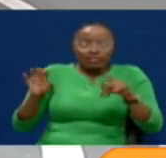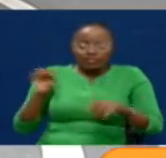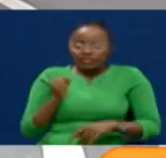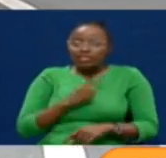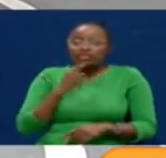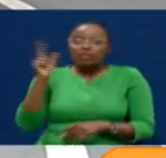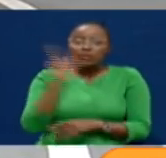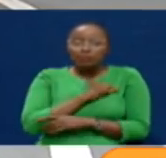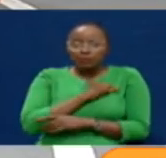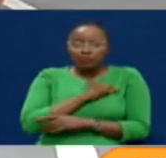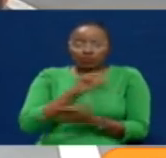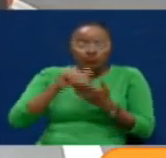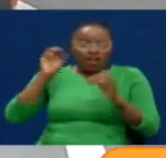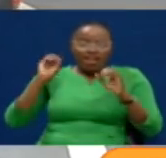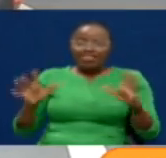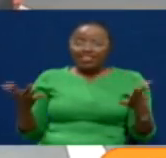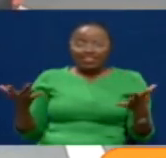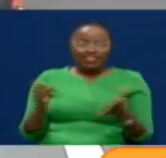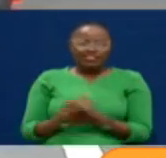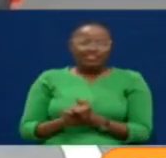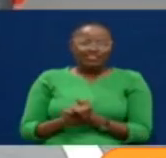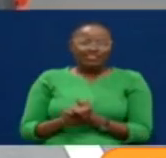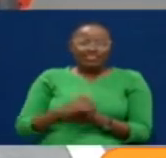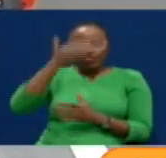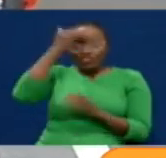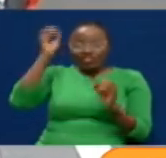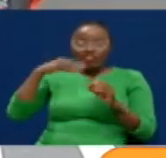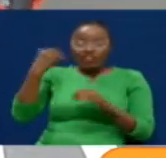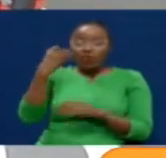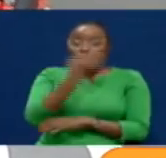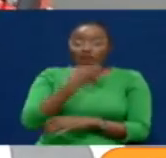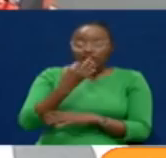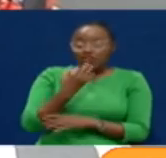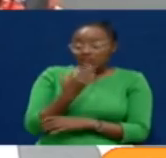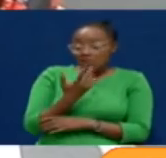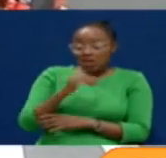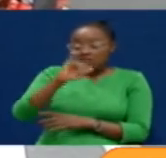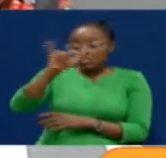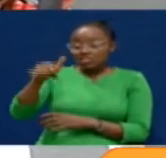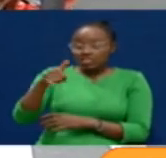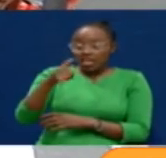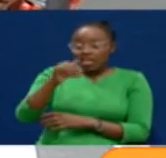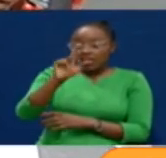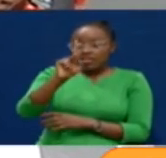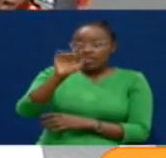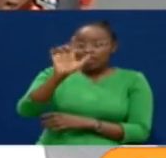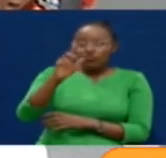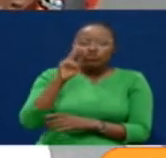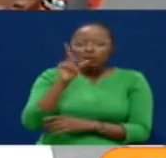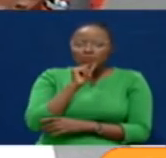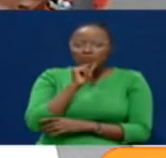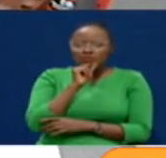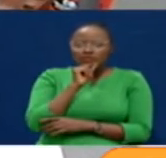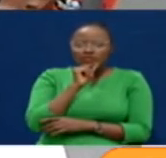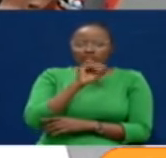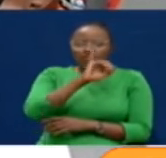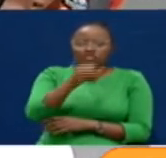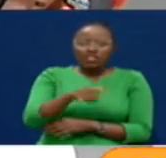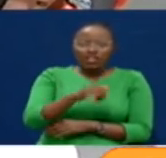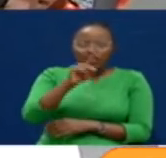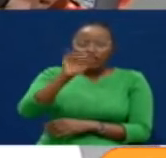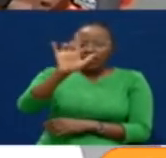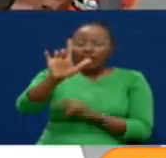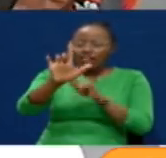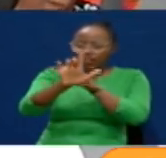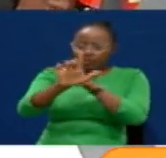God so I don't need Kenya. To say it. Only don't forget, every Wednesday, those three letters on the keyboard that follow each other. You've seen the keyboard, right? Yeah. JKL. That's what I'm